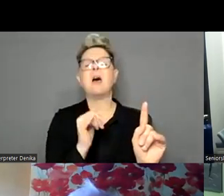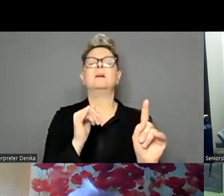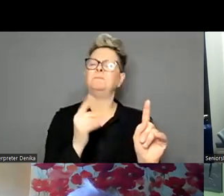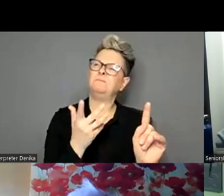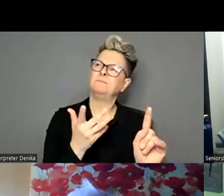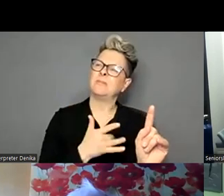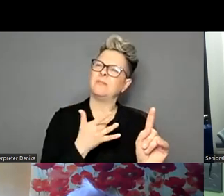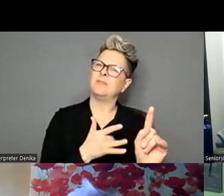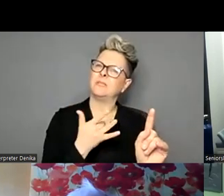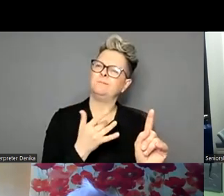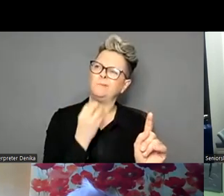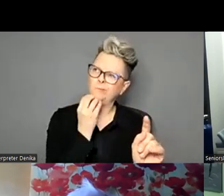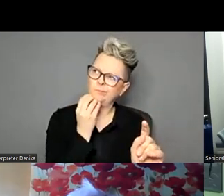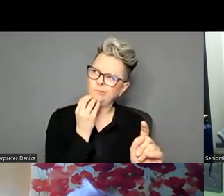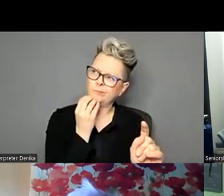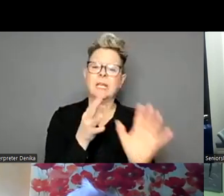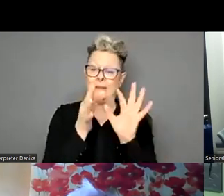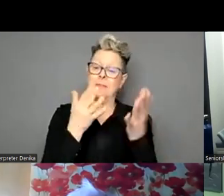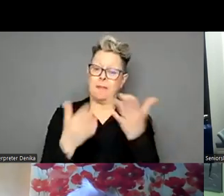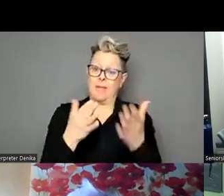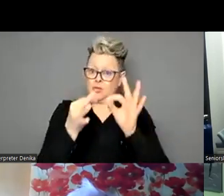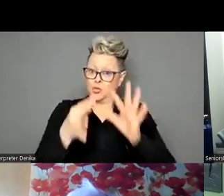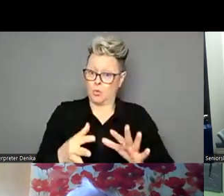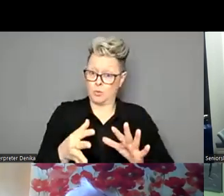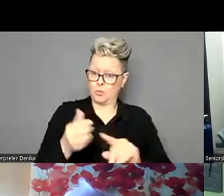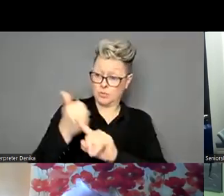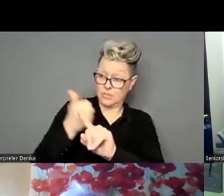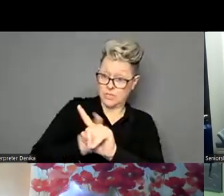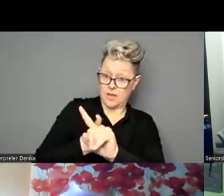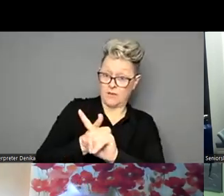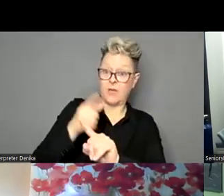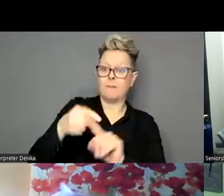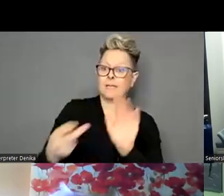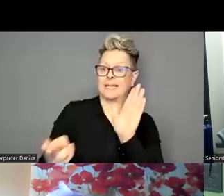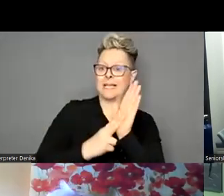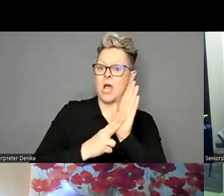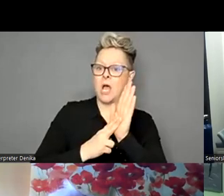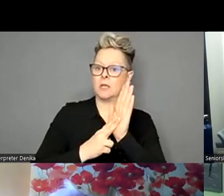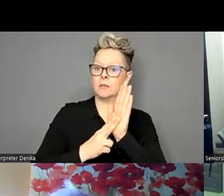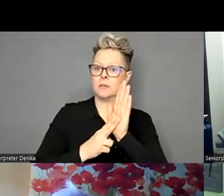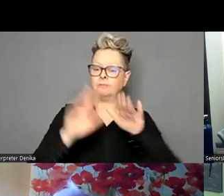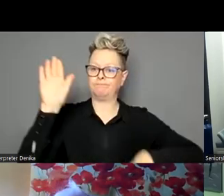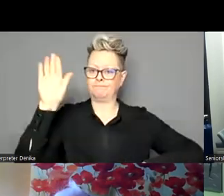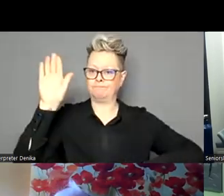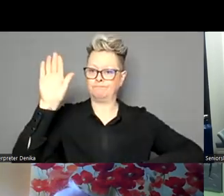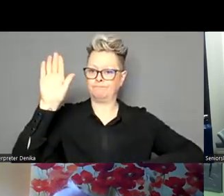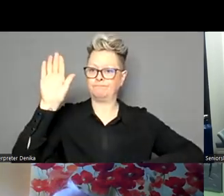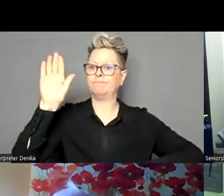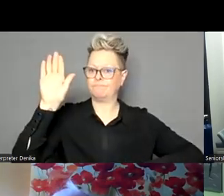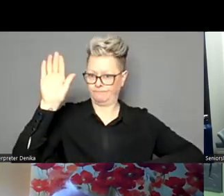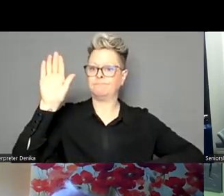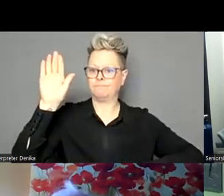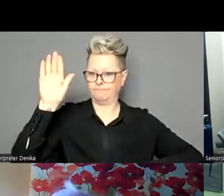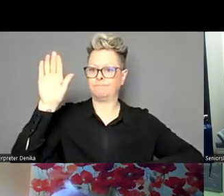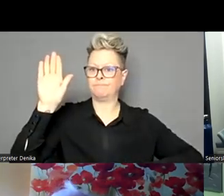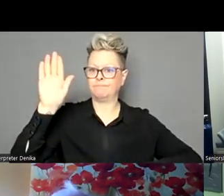probably need to sign some kind of affidavit to attest